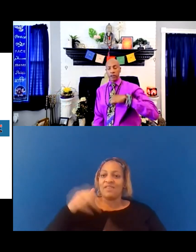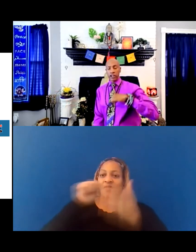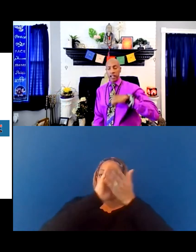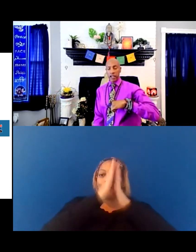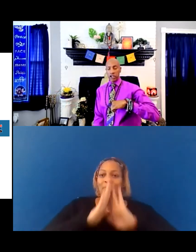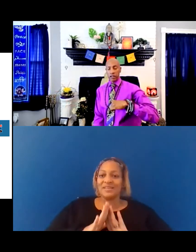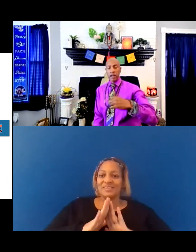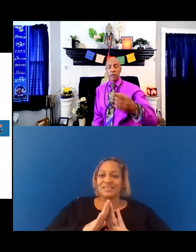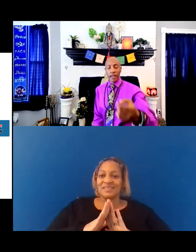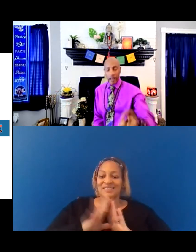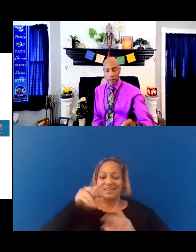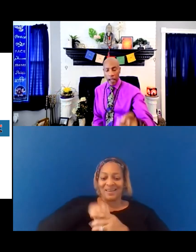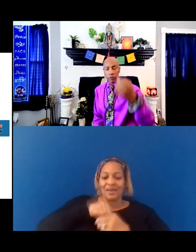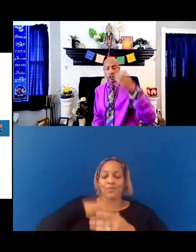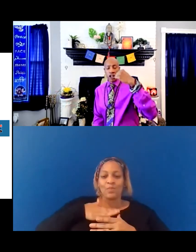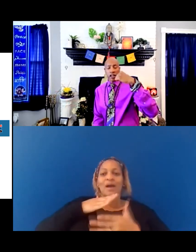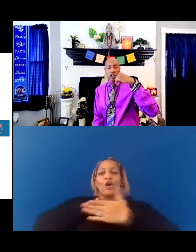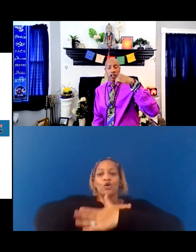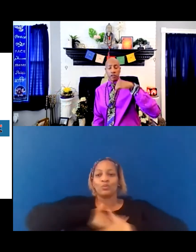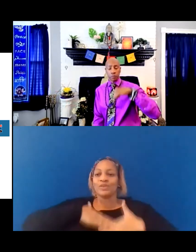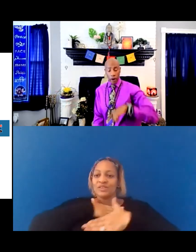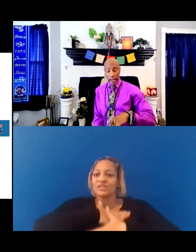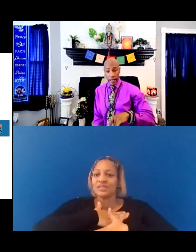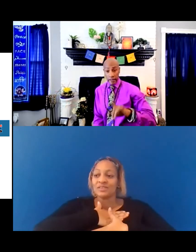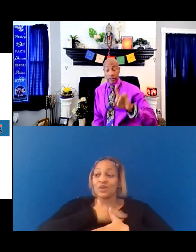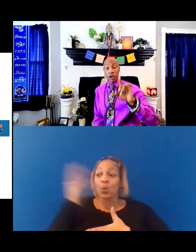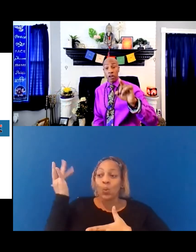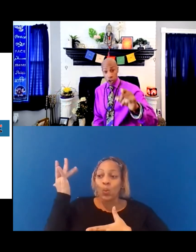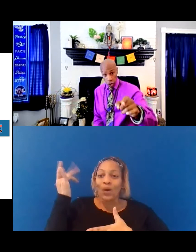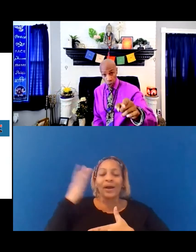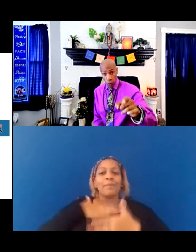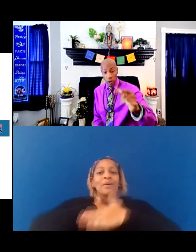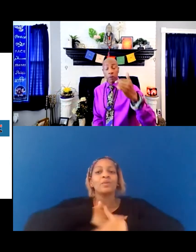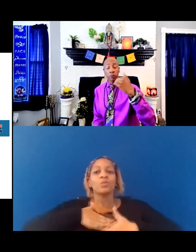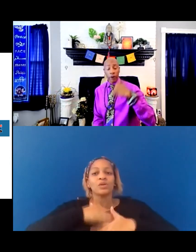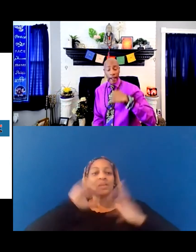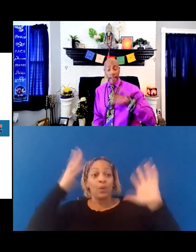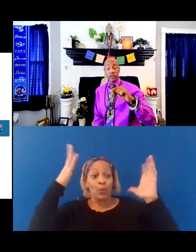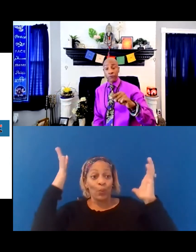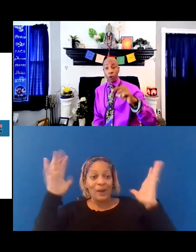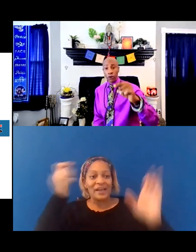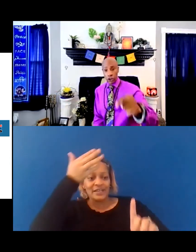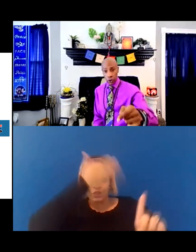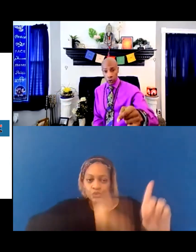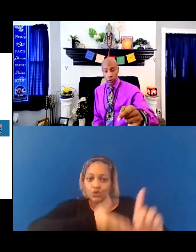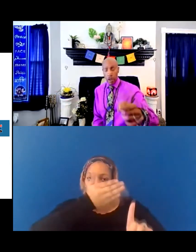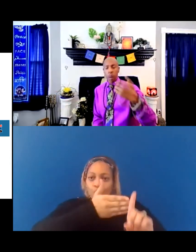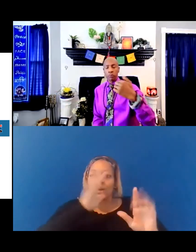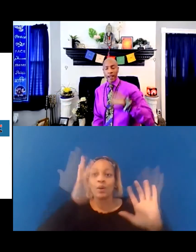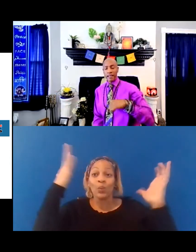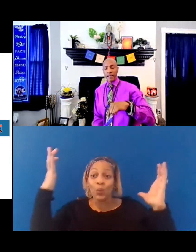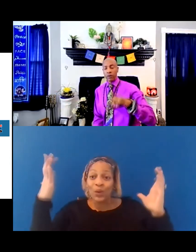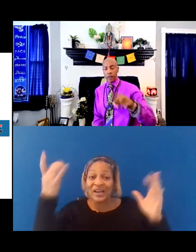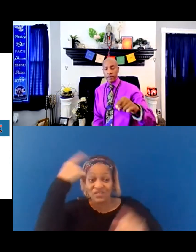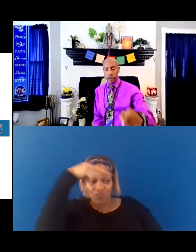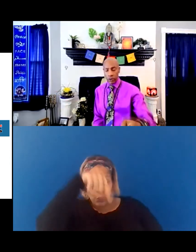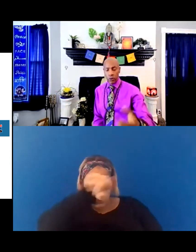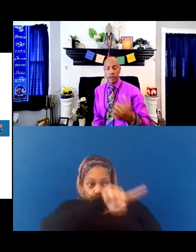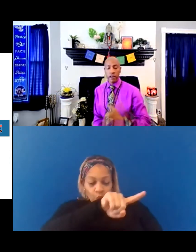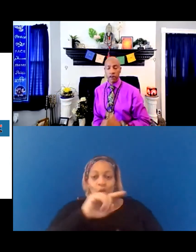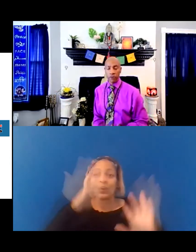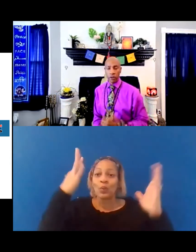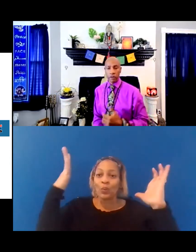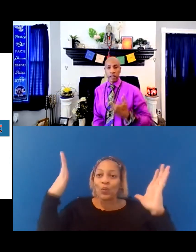my appreciation, because my appreciation is praise you, praise for you, praising with